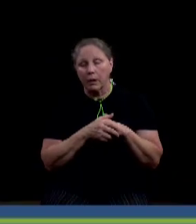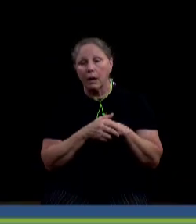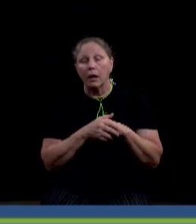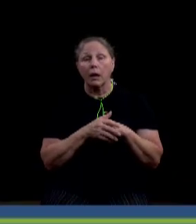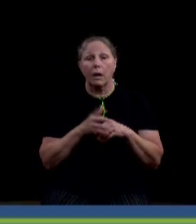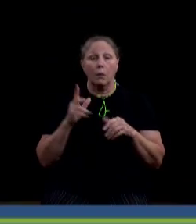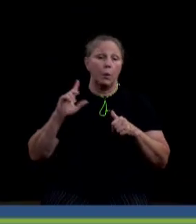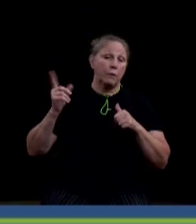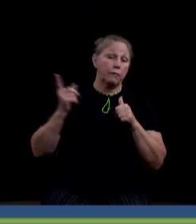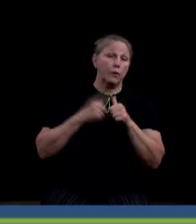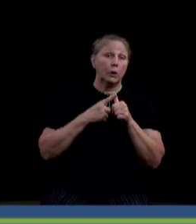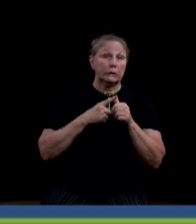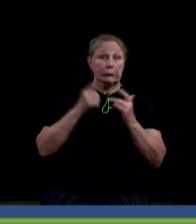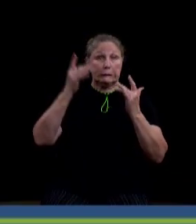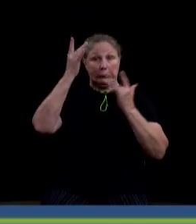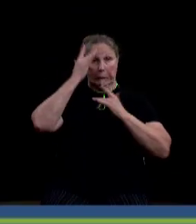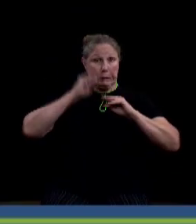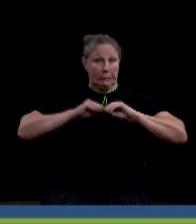masking was